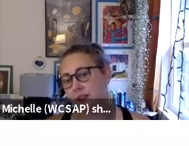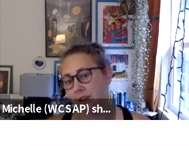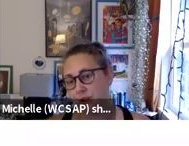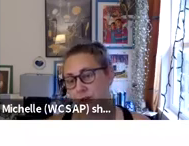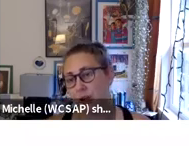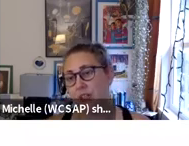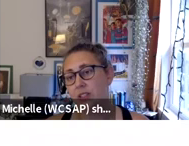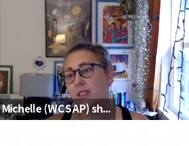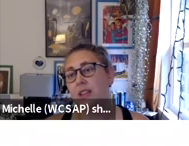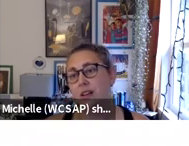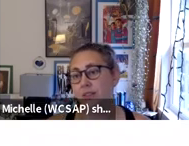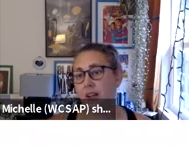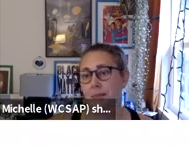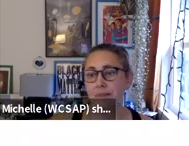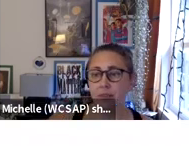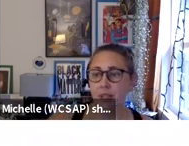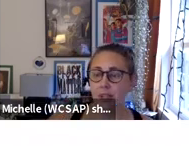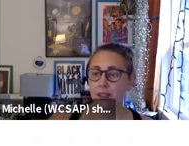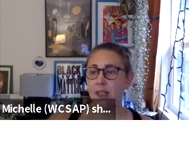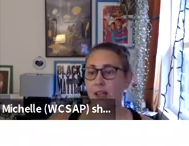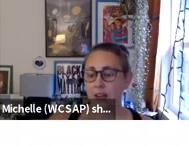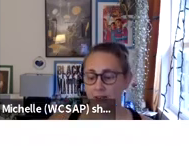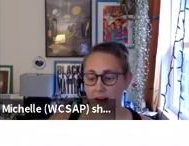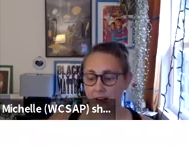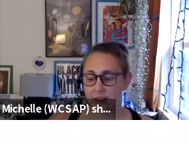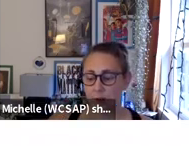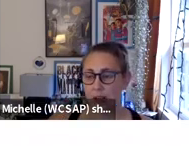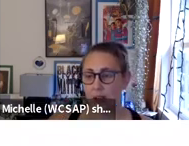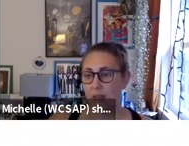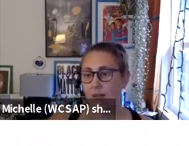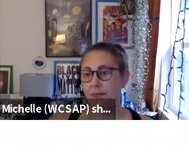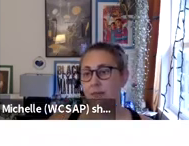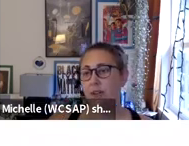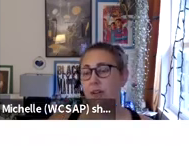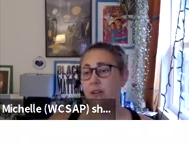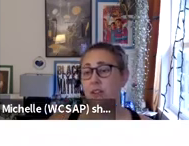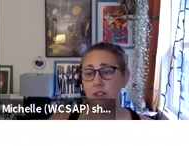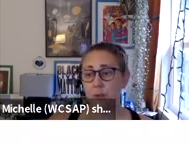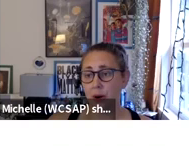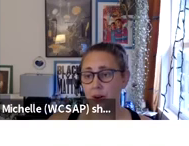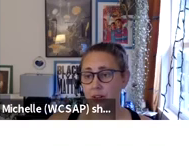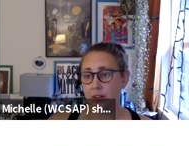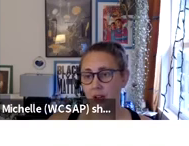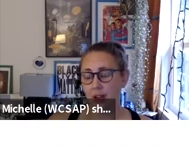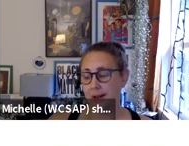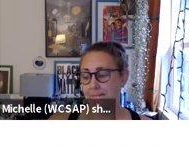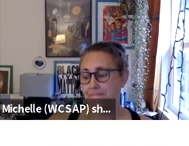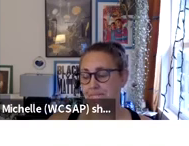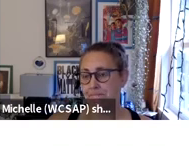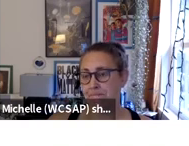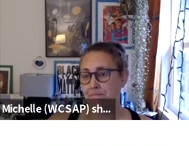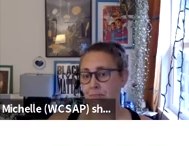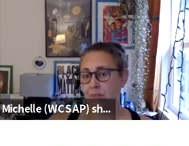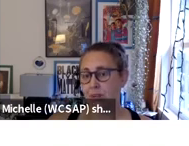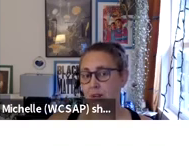not necessarily true. So it just takes a lot of kind of advocacy with systems partners.